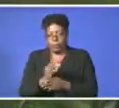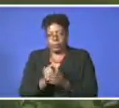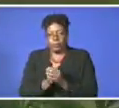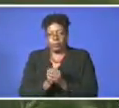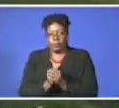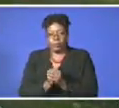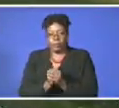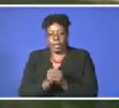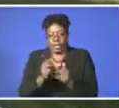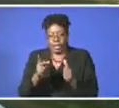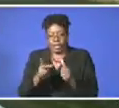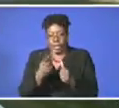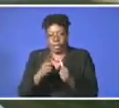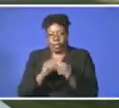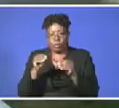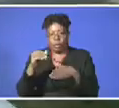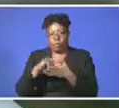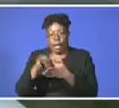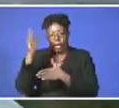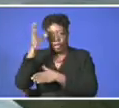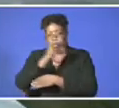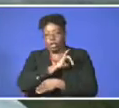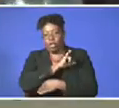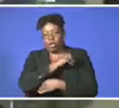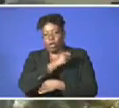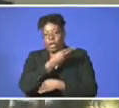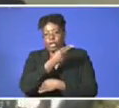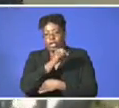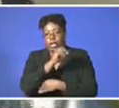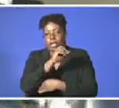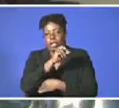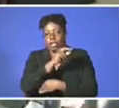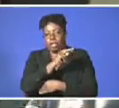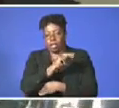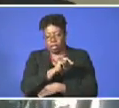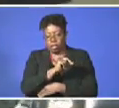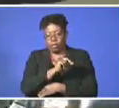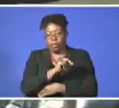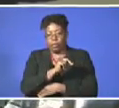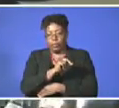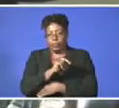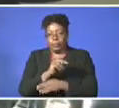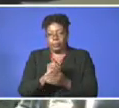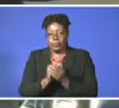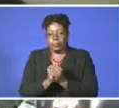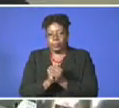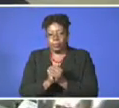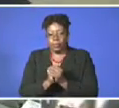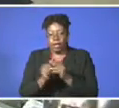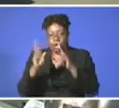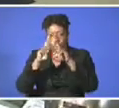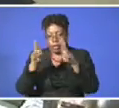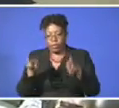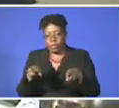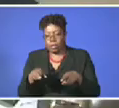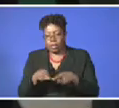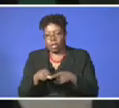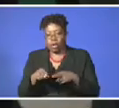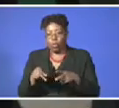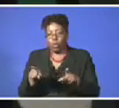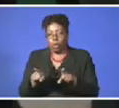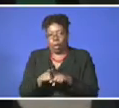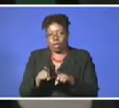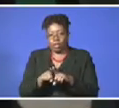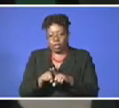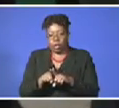die." The second was placed by Clifford Johnson, chairman of the Children's Police Dependent Trust. Wreaths were also laid nationwide over in